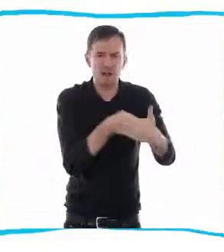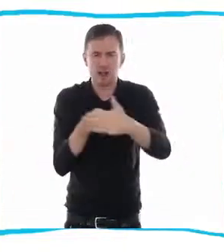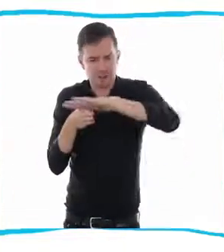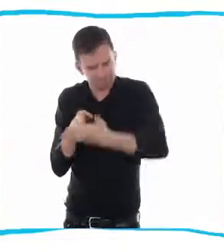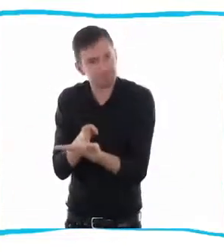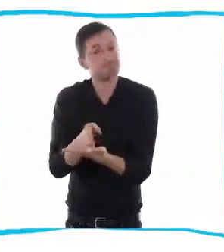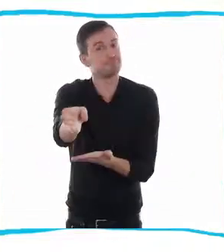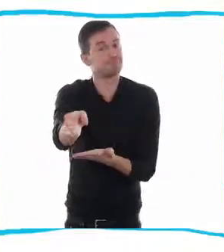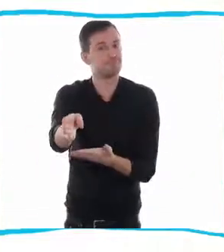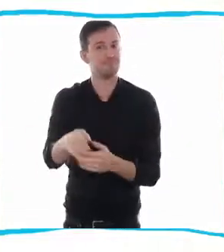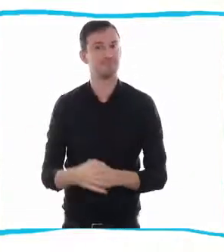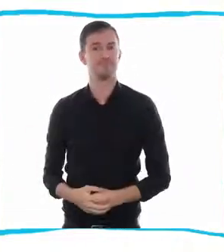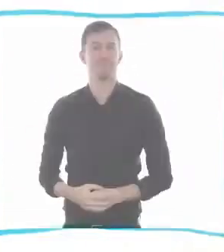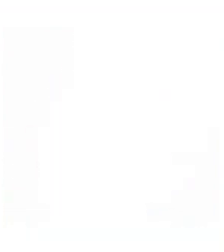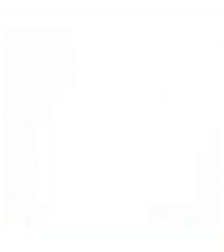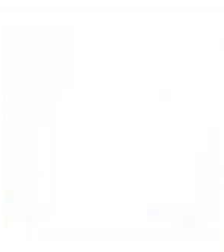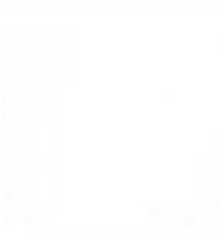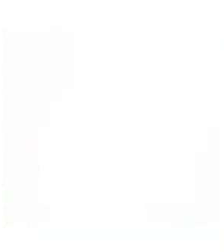barriers.